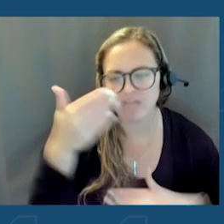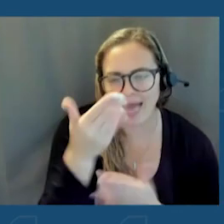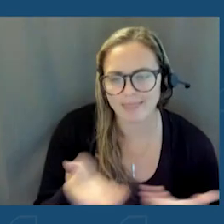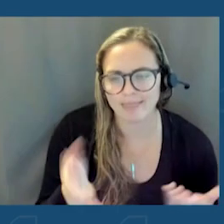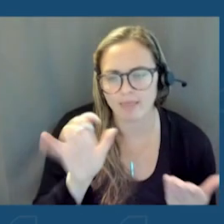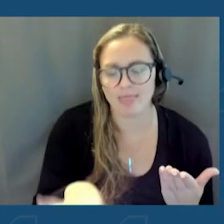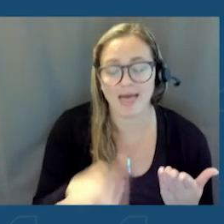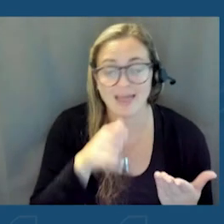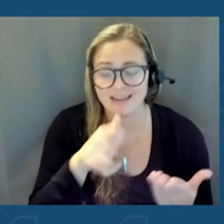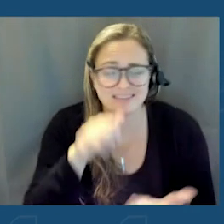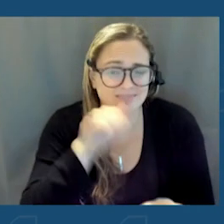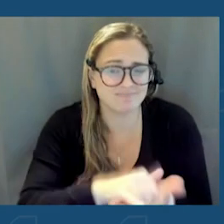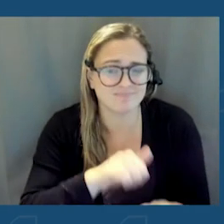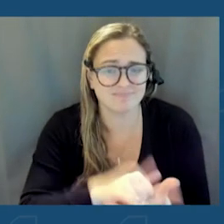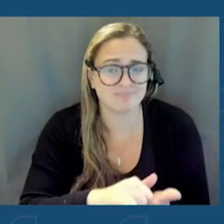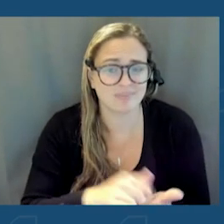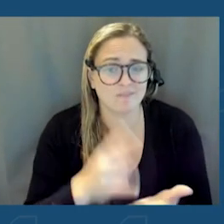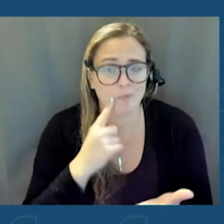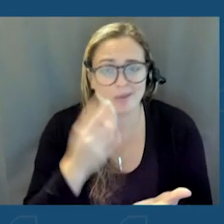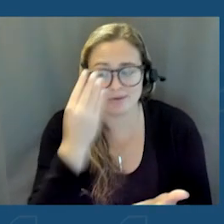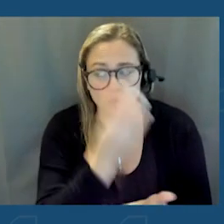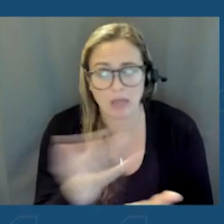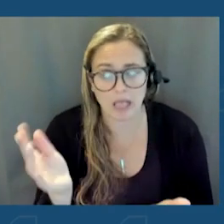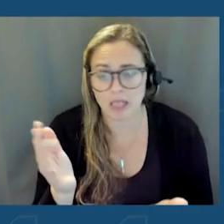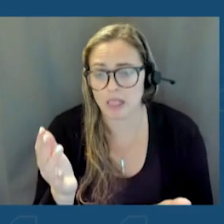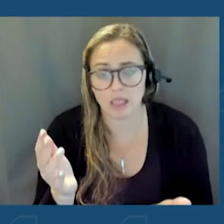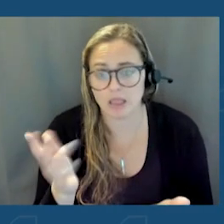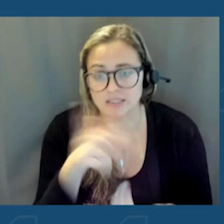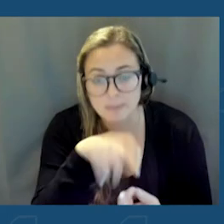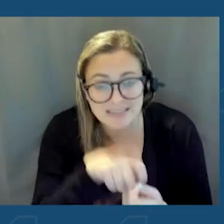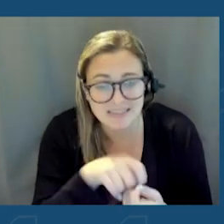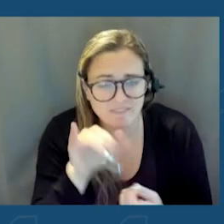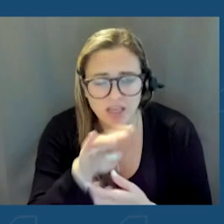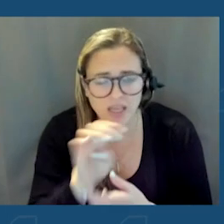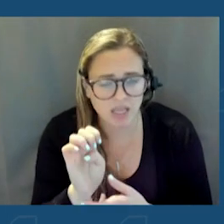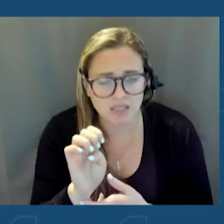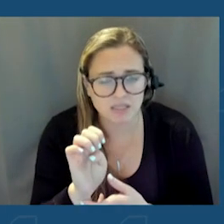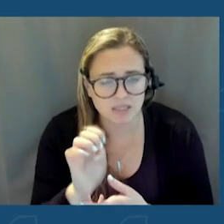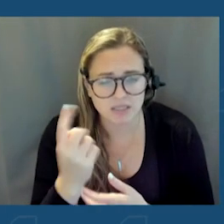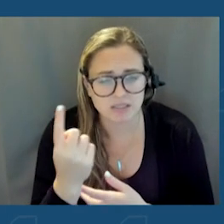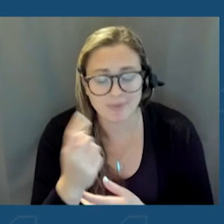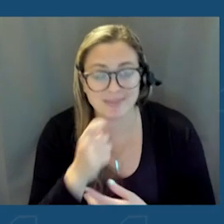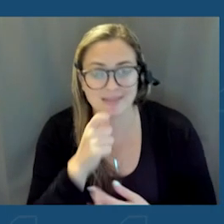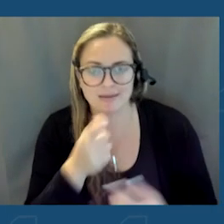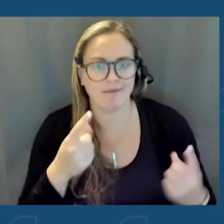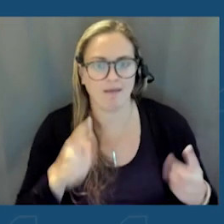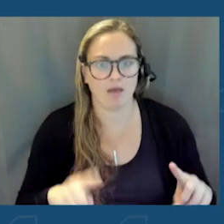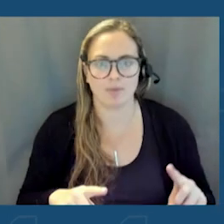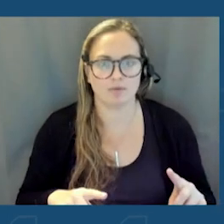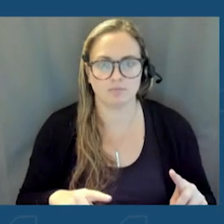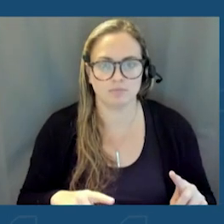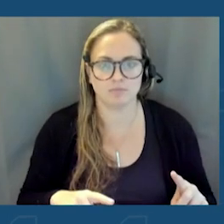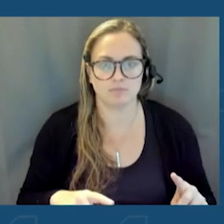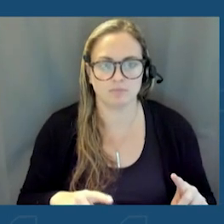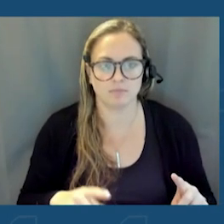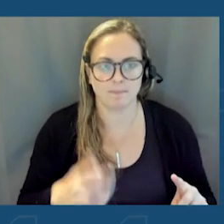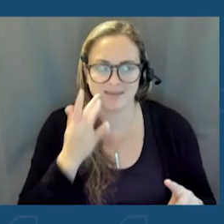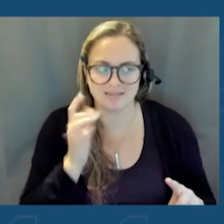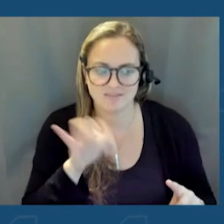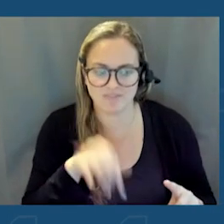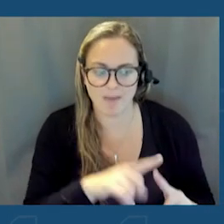possible for me to tell you a specific case of something that didn't happen because we did this.